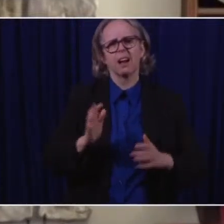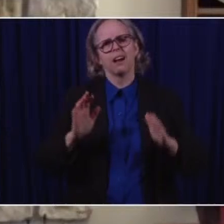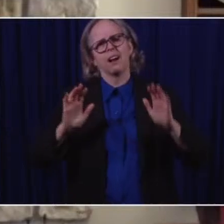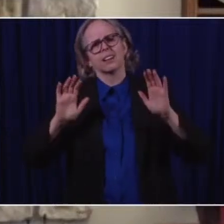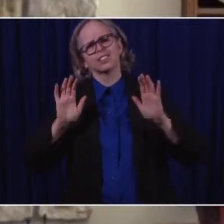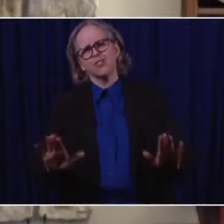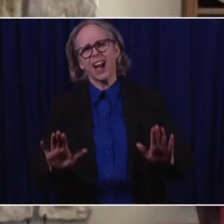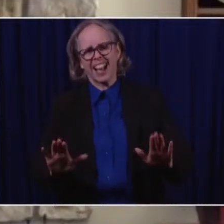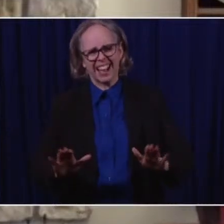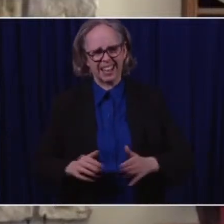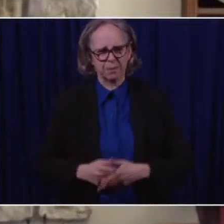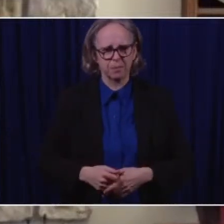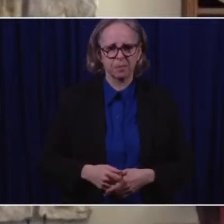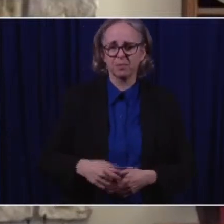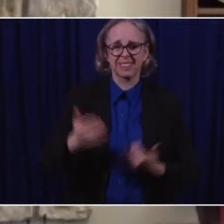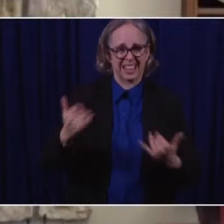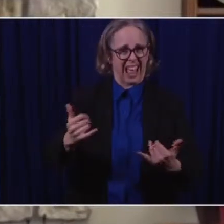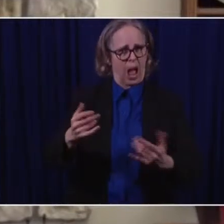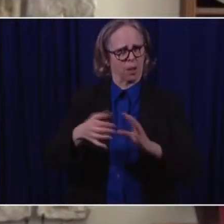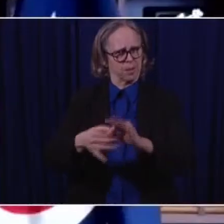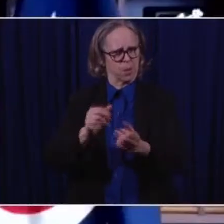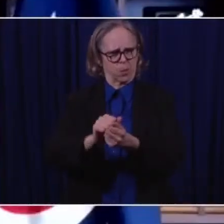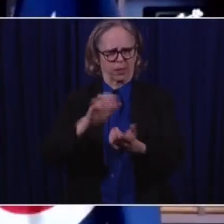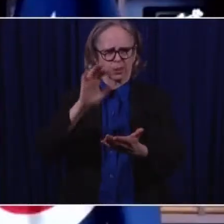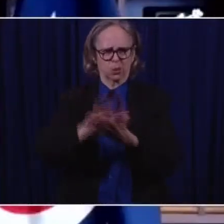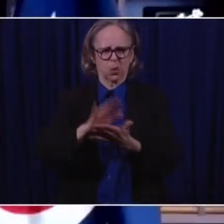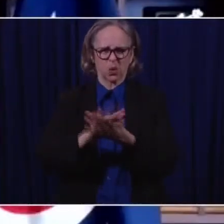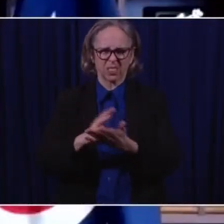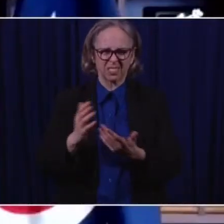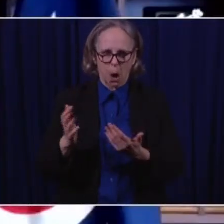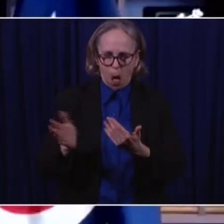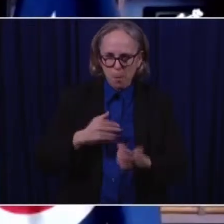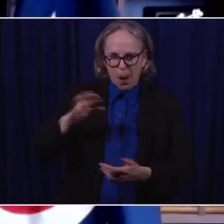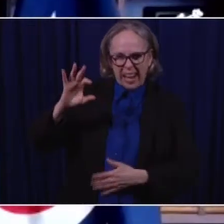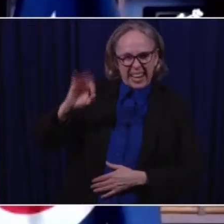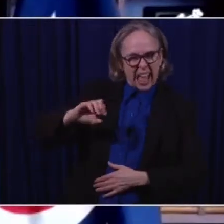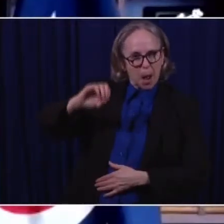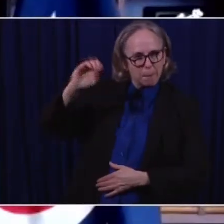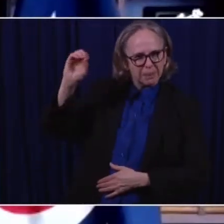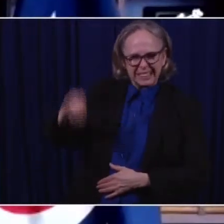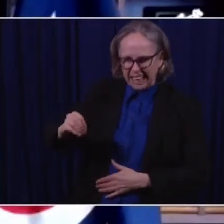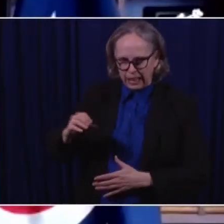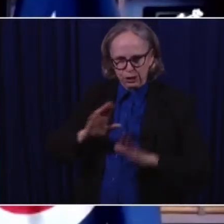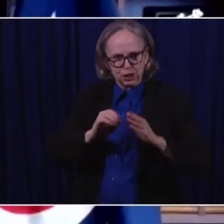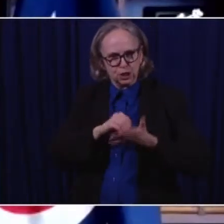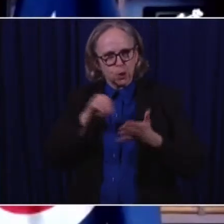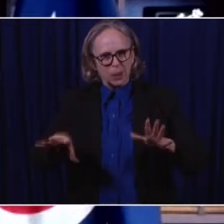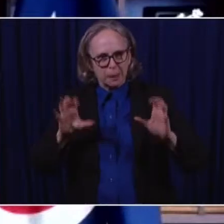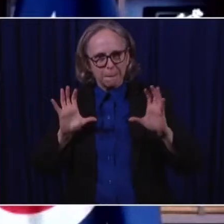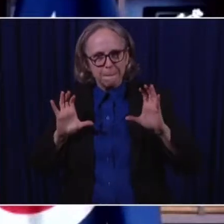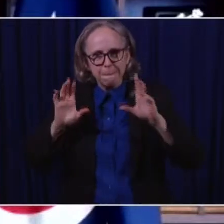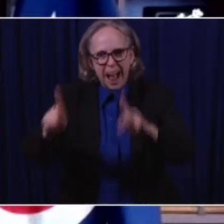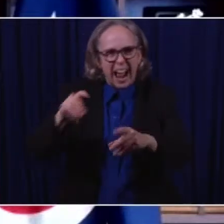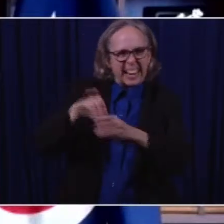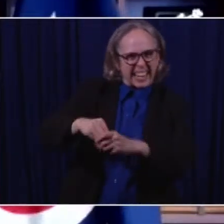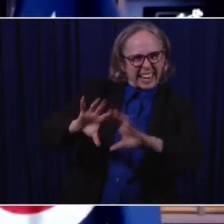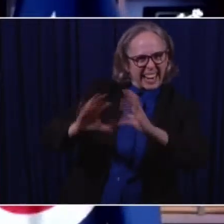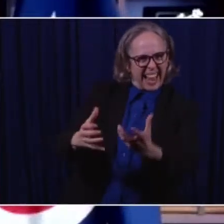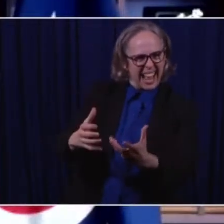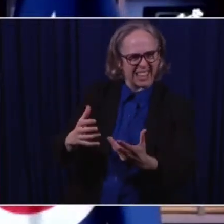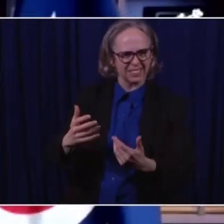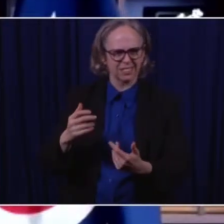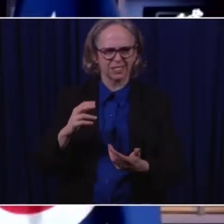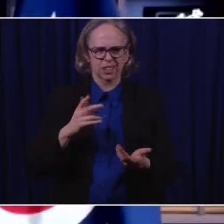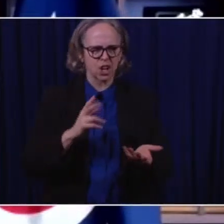school districts back to some form of in-person education. The nursing home numbers,